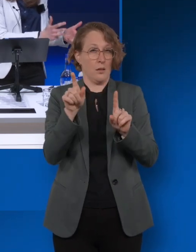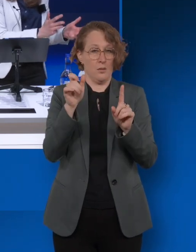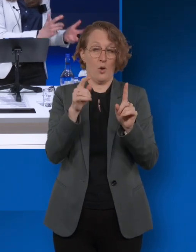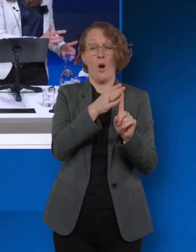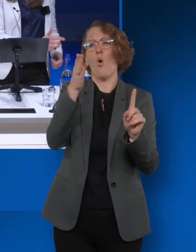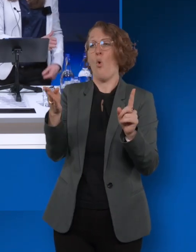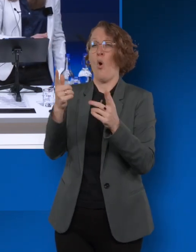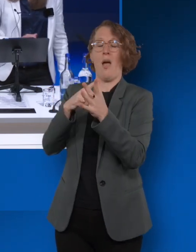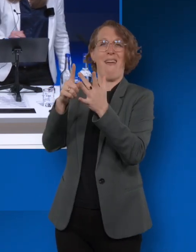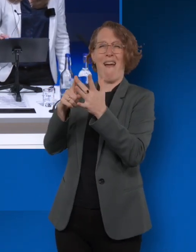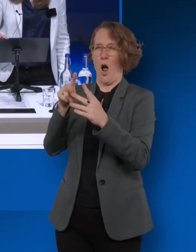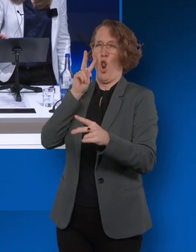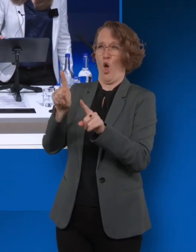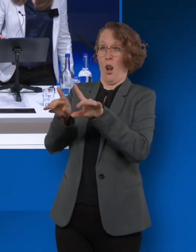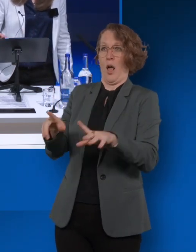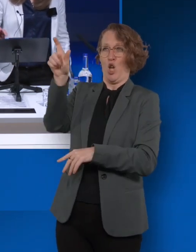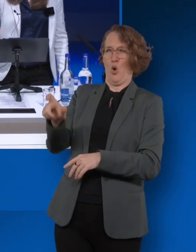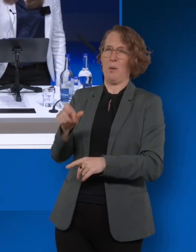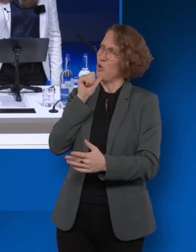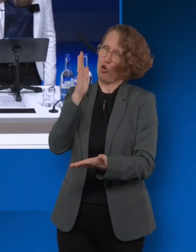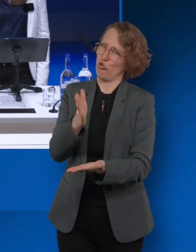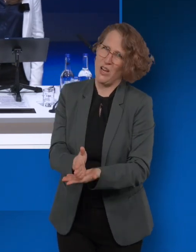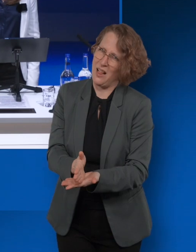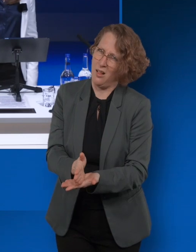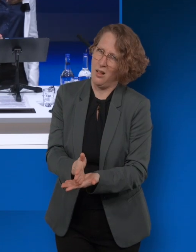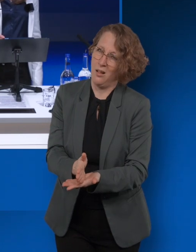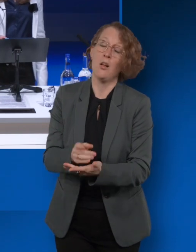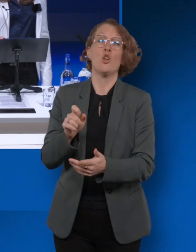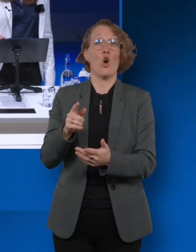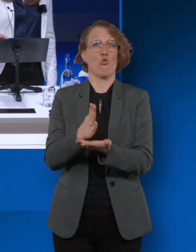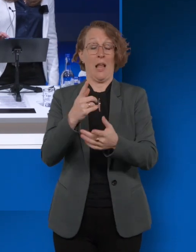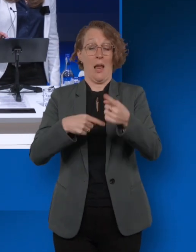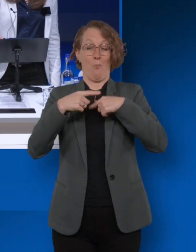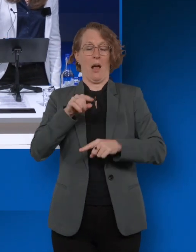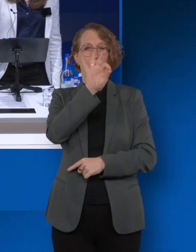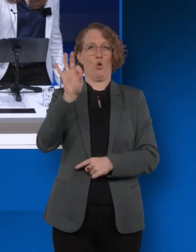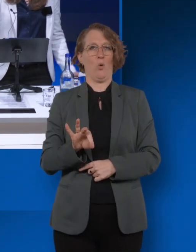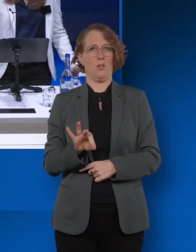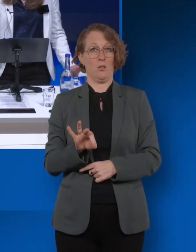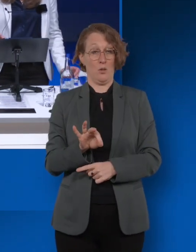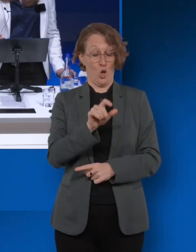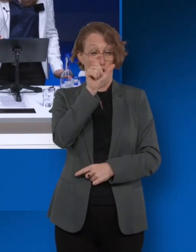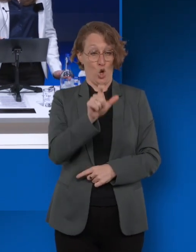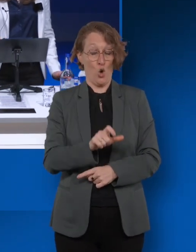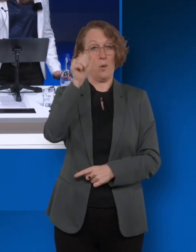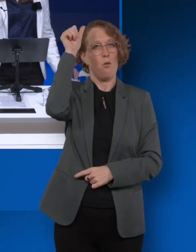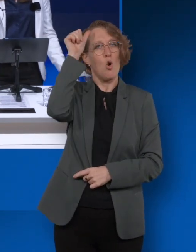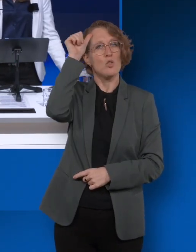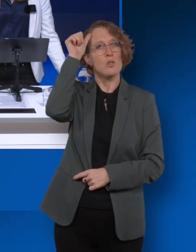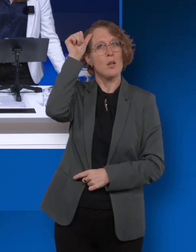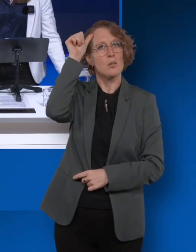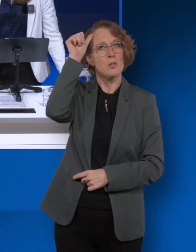human consciousness. So that brings us back to our question, is